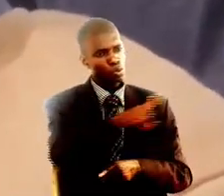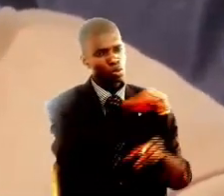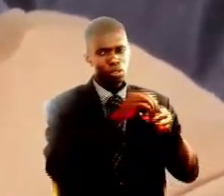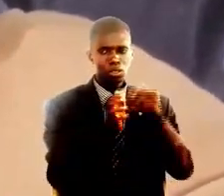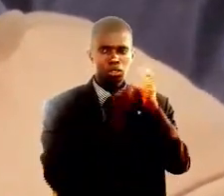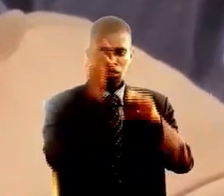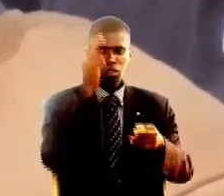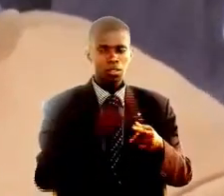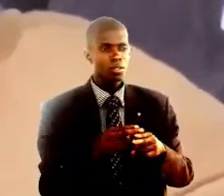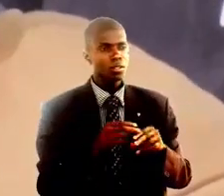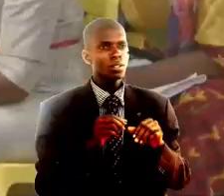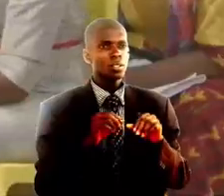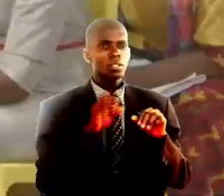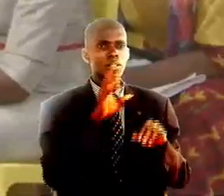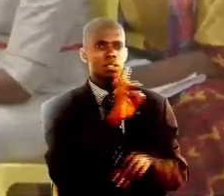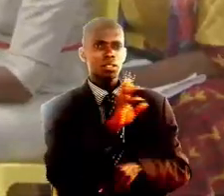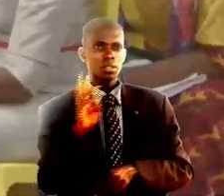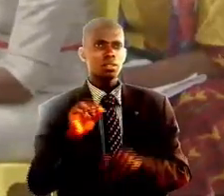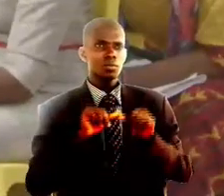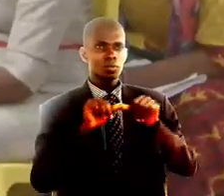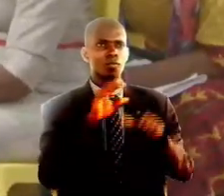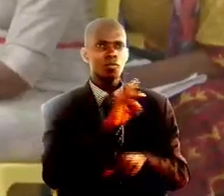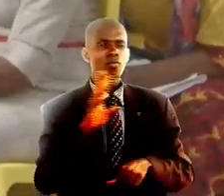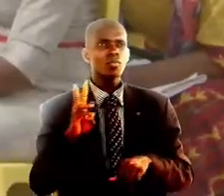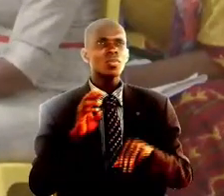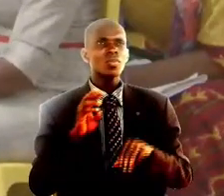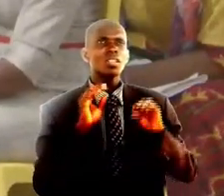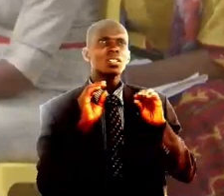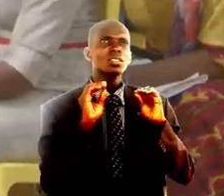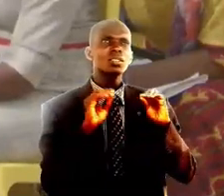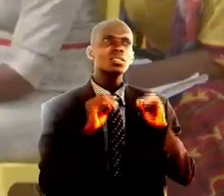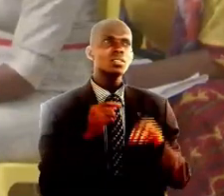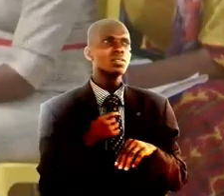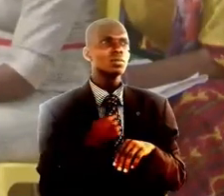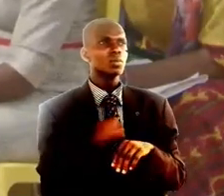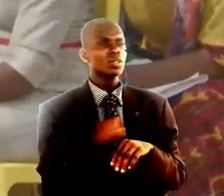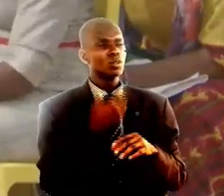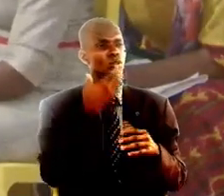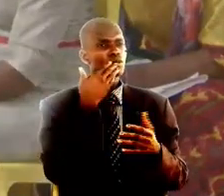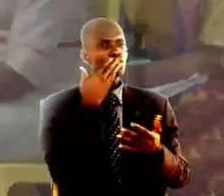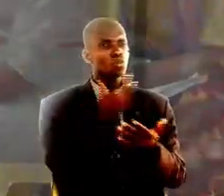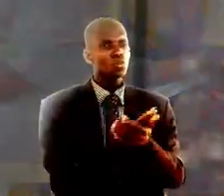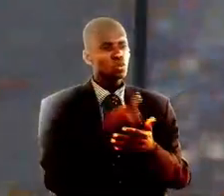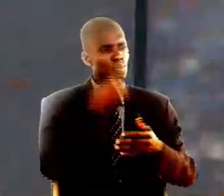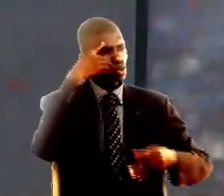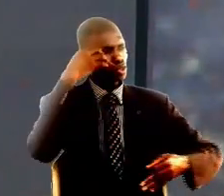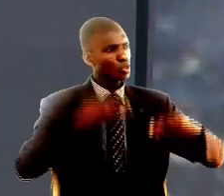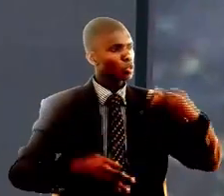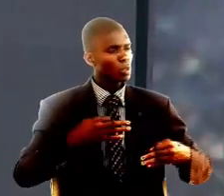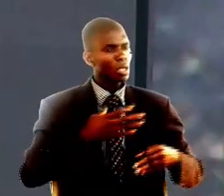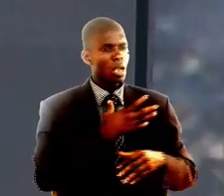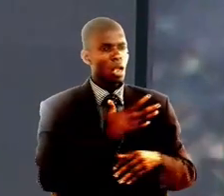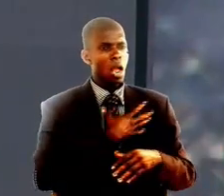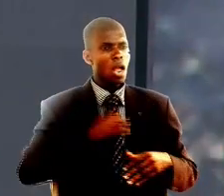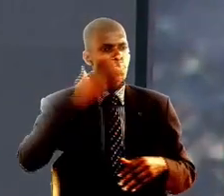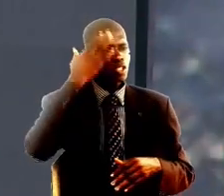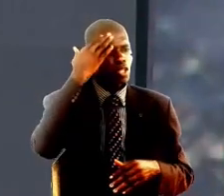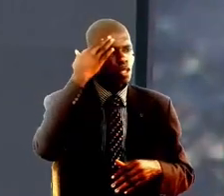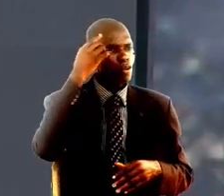Verse 66, it says, teach me good judgment and knowledge,